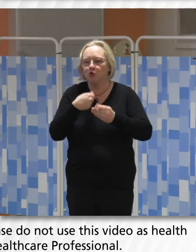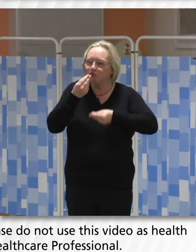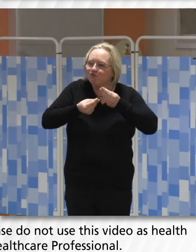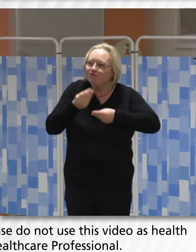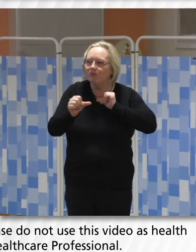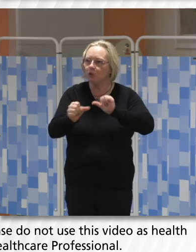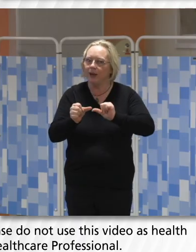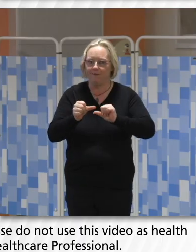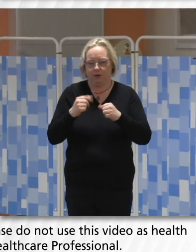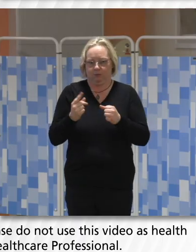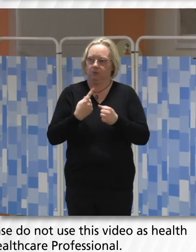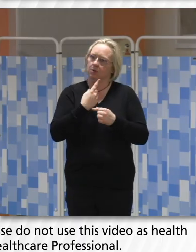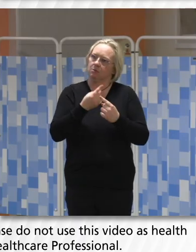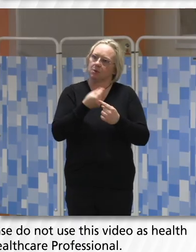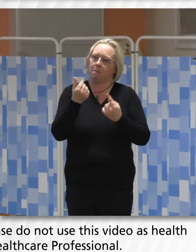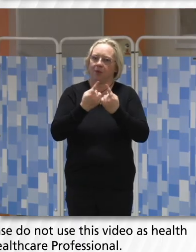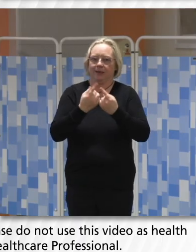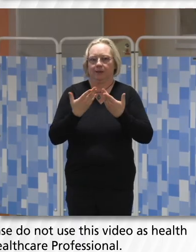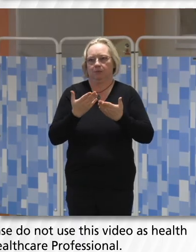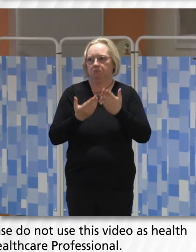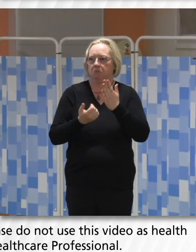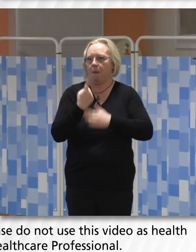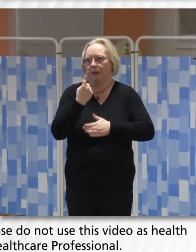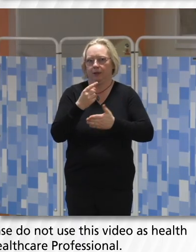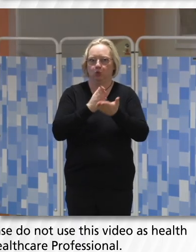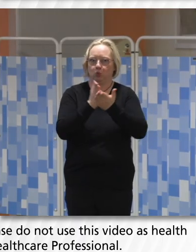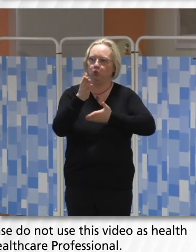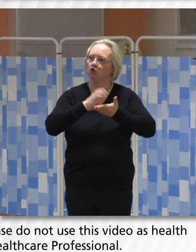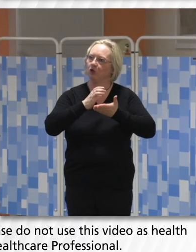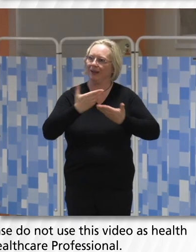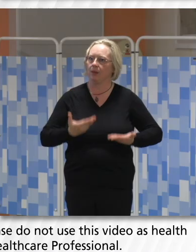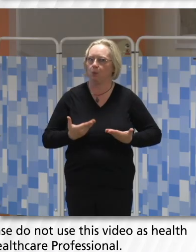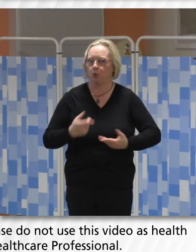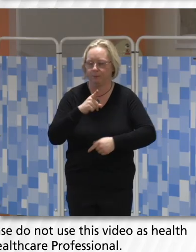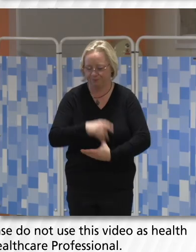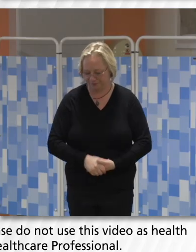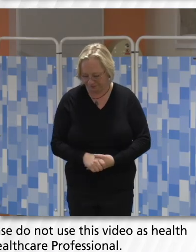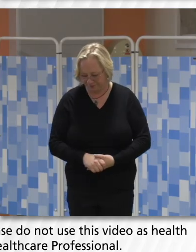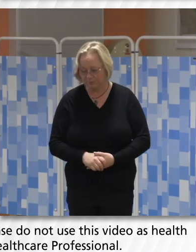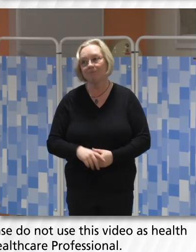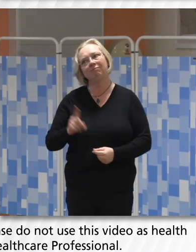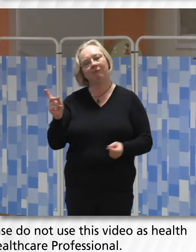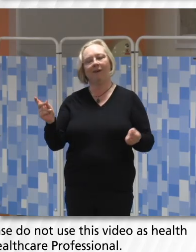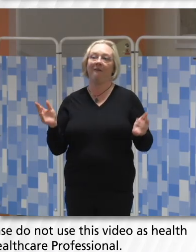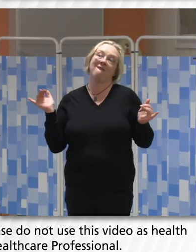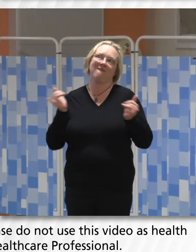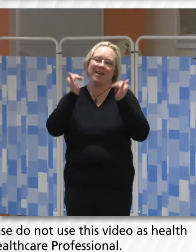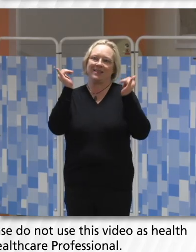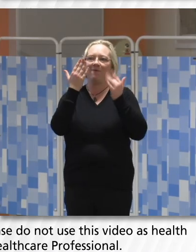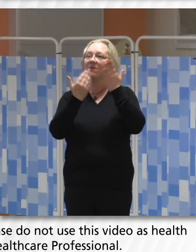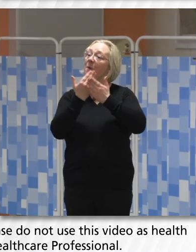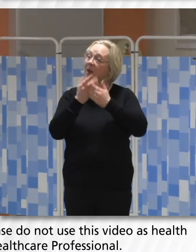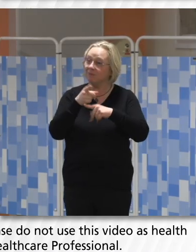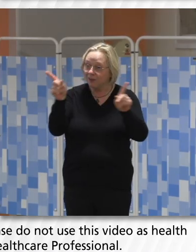know a bit about some of the things that are going on at the moment on the charity. So it's a festive update. I don't know if everyone's